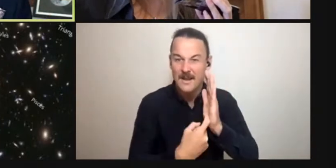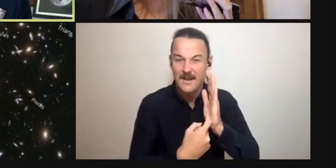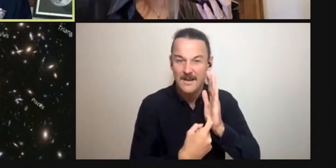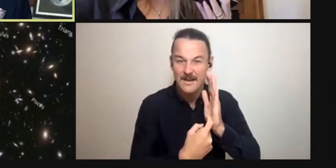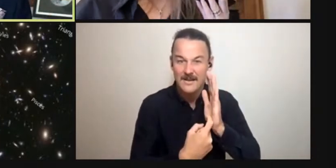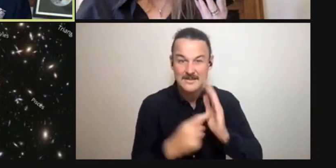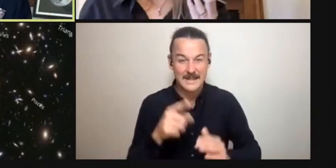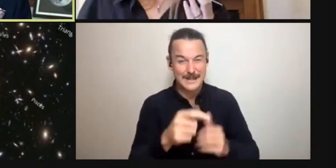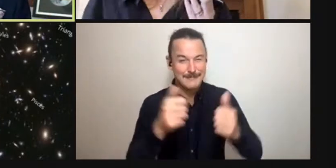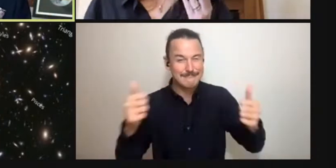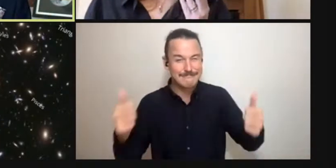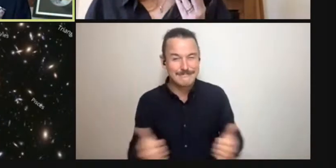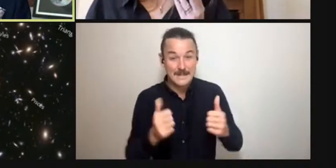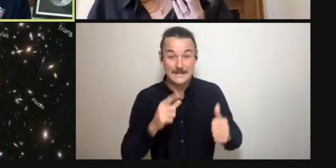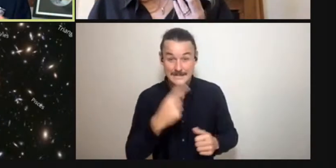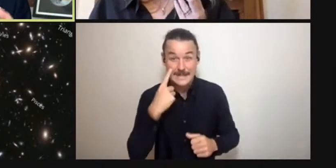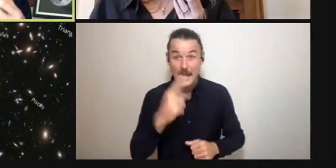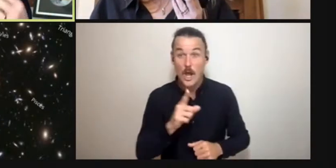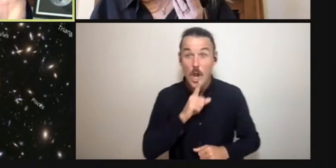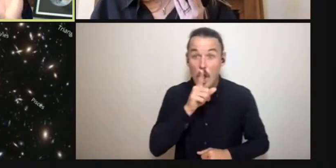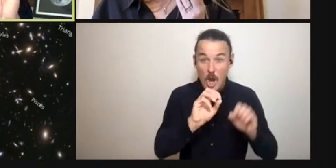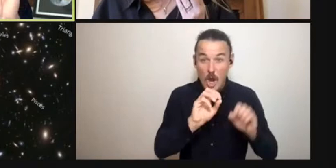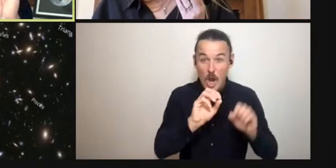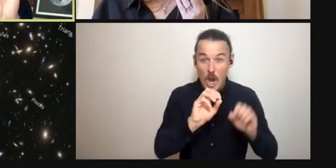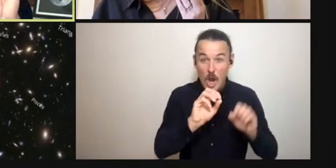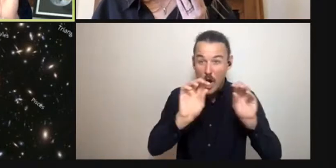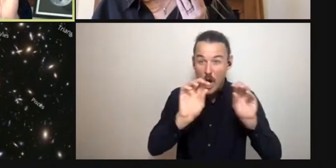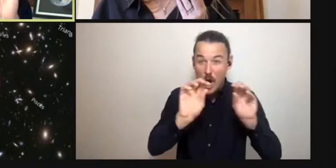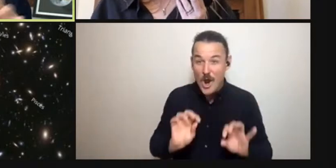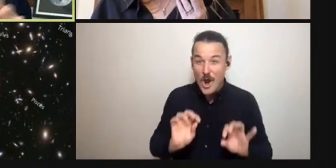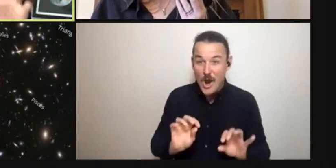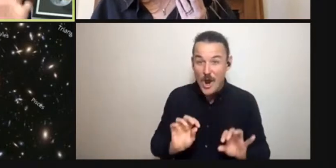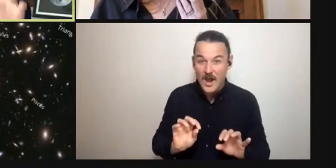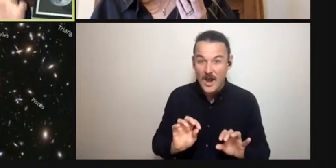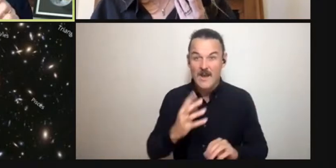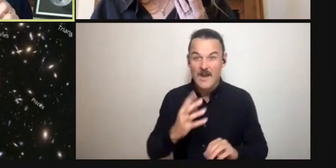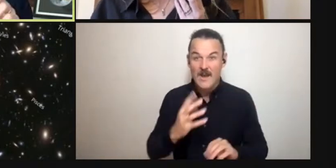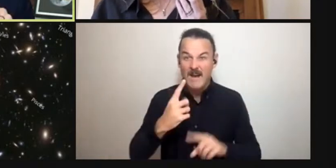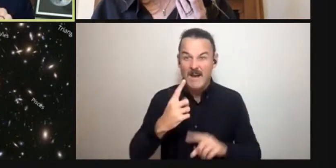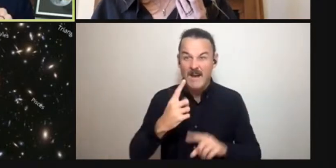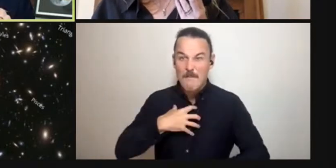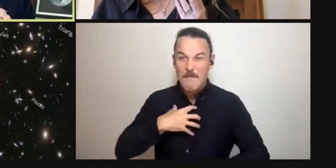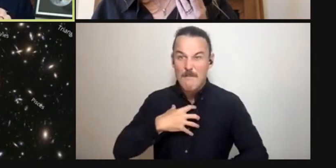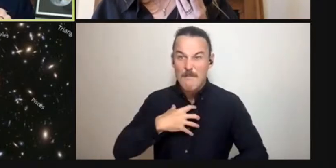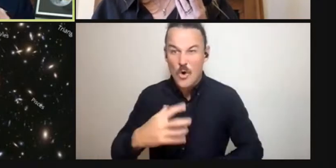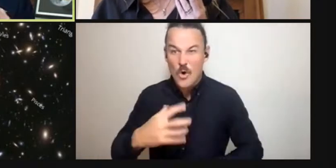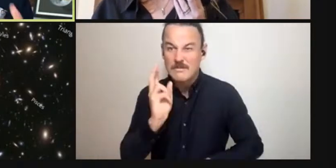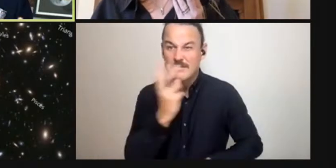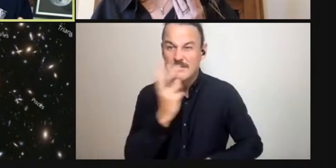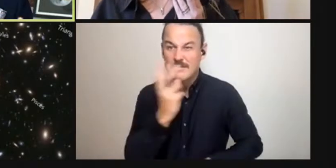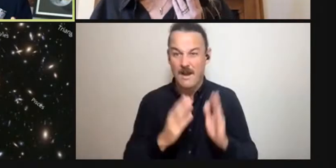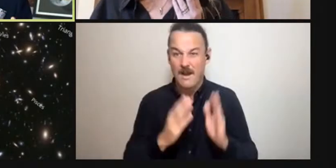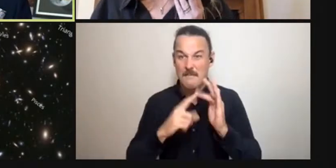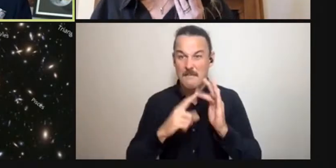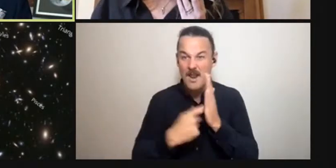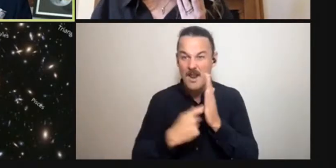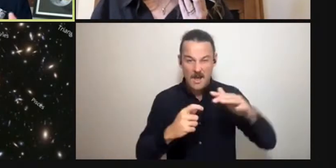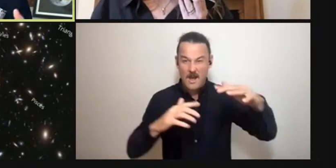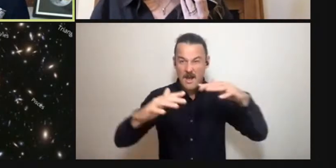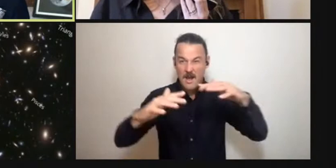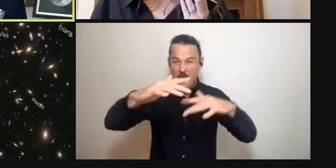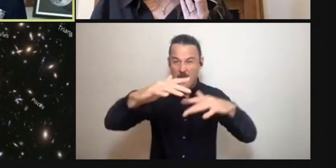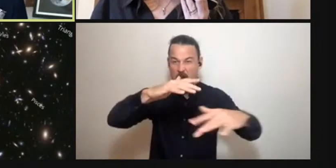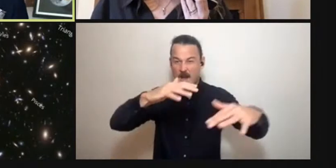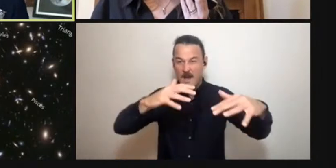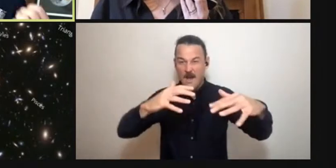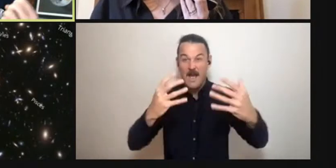about 5 times more dark matter than all of the normal kinds of atoms combined. So huge amounts of this mysterious stuff.